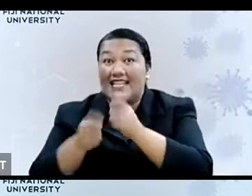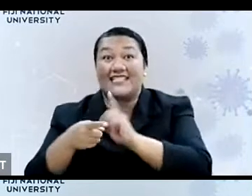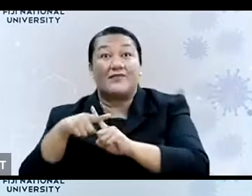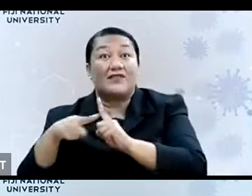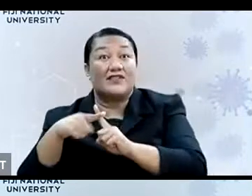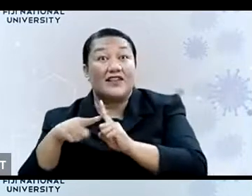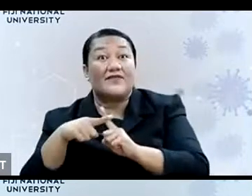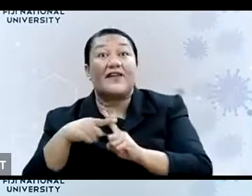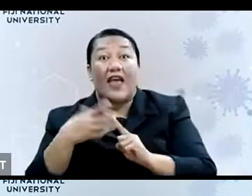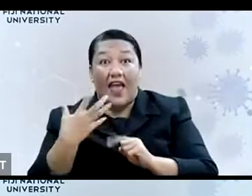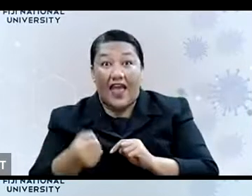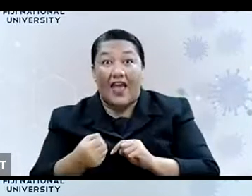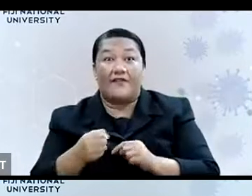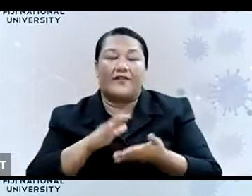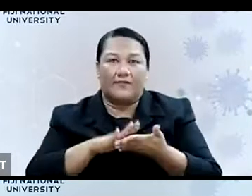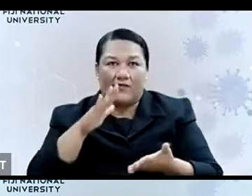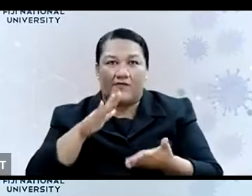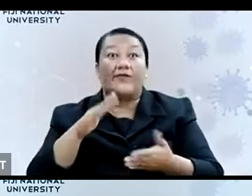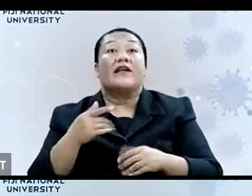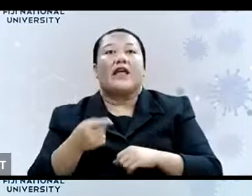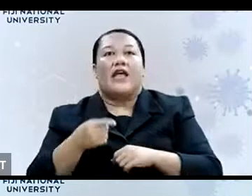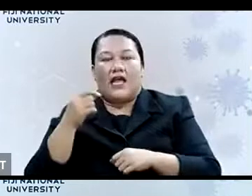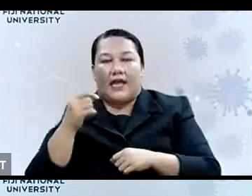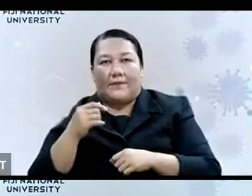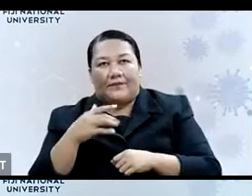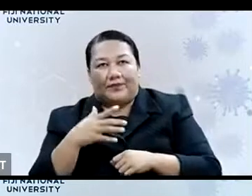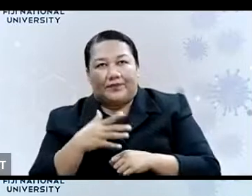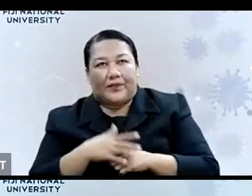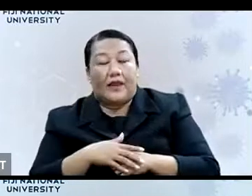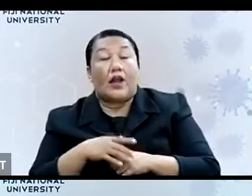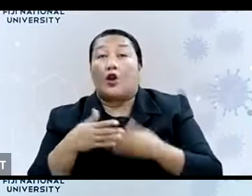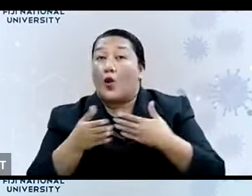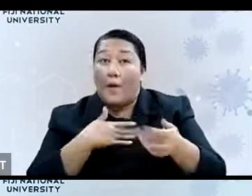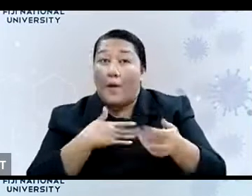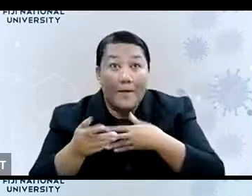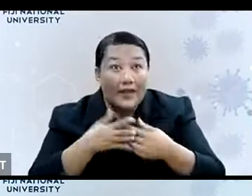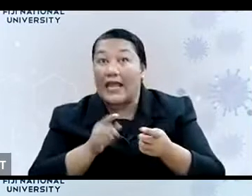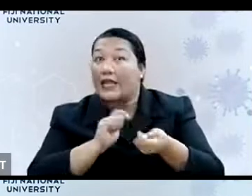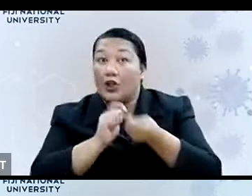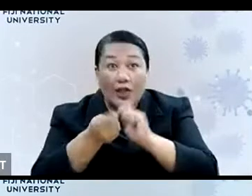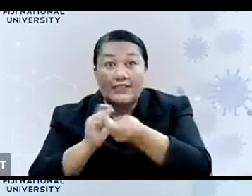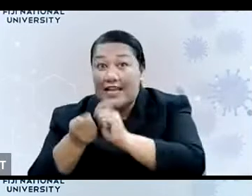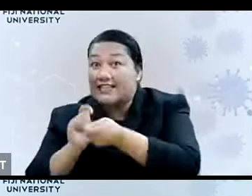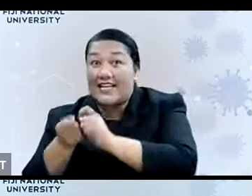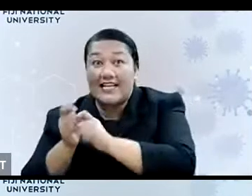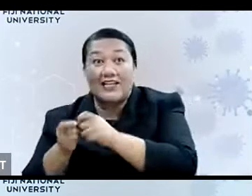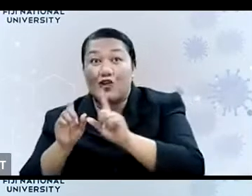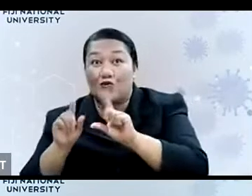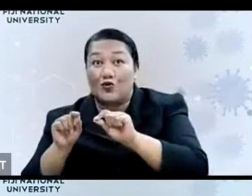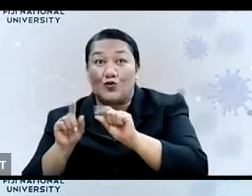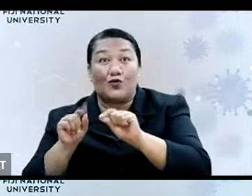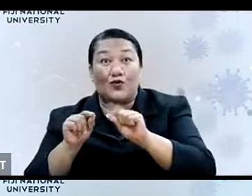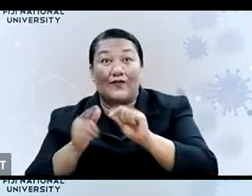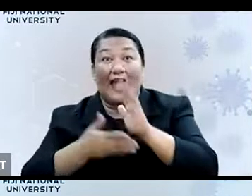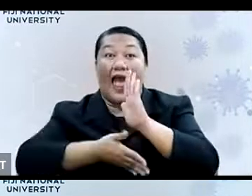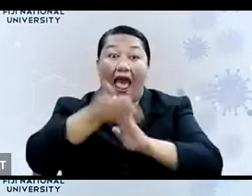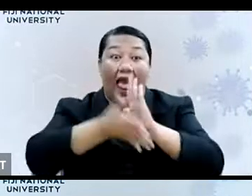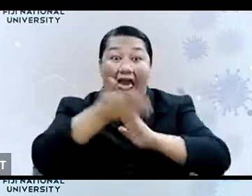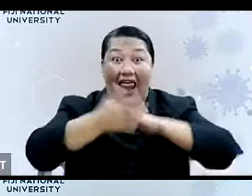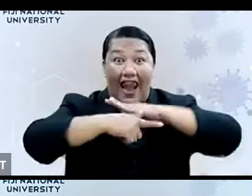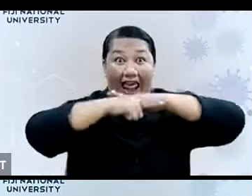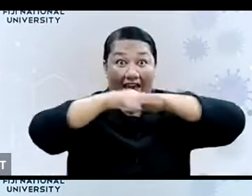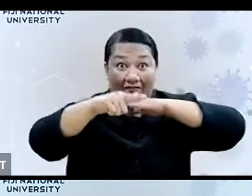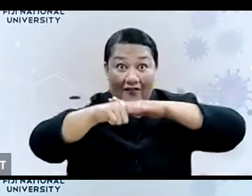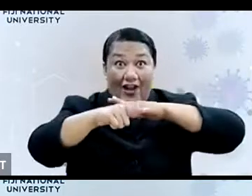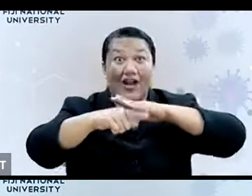in the community, you have widespread community transmission. No matter how much testing you do, even if you're testing at a very high level, your test